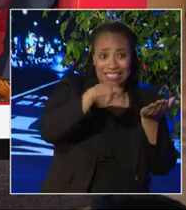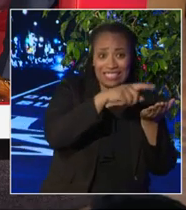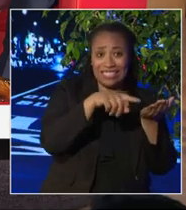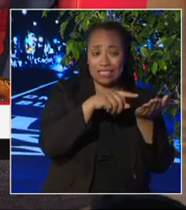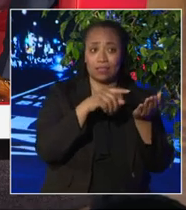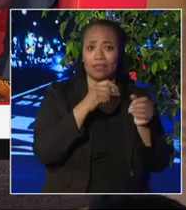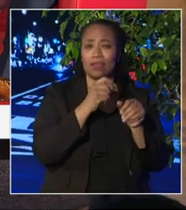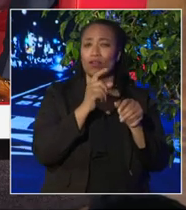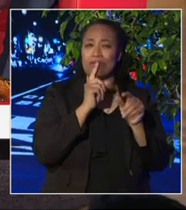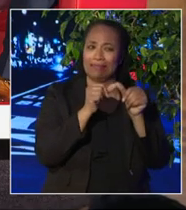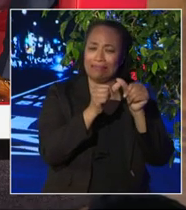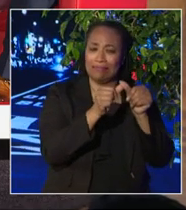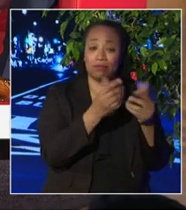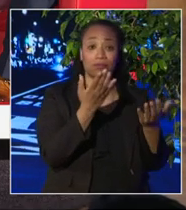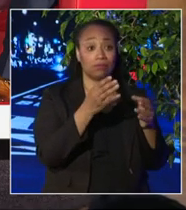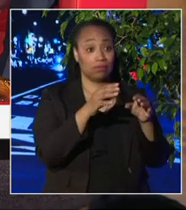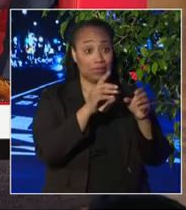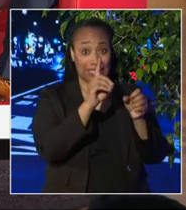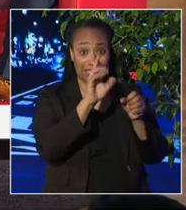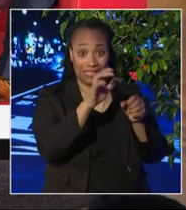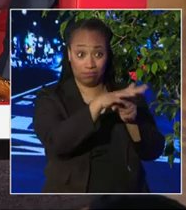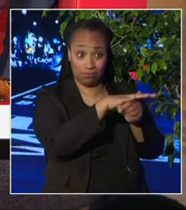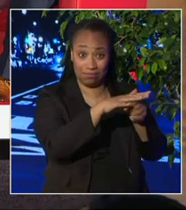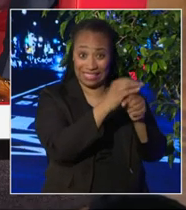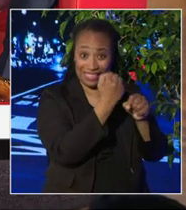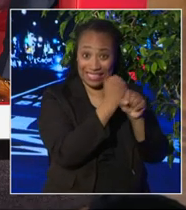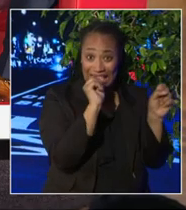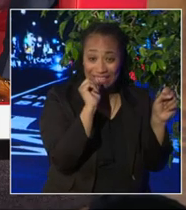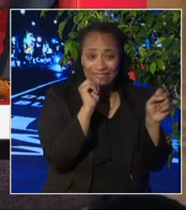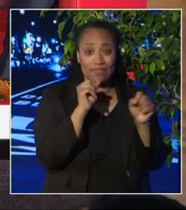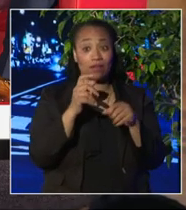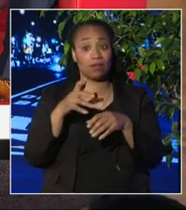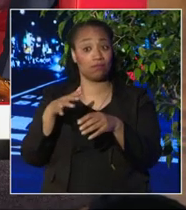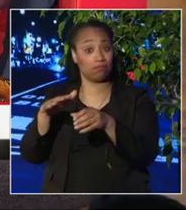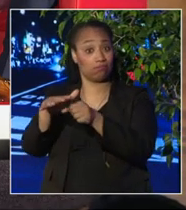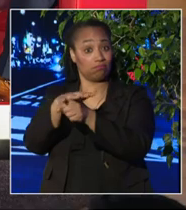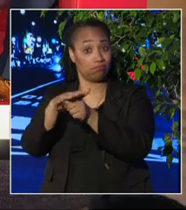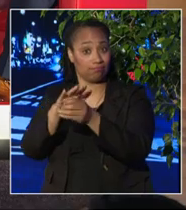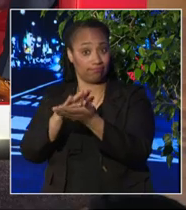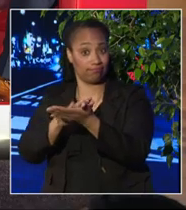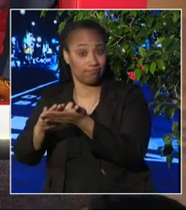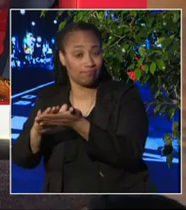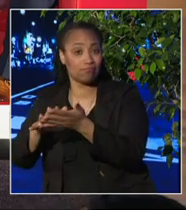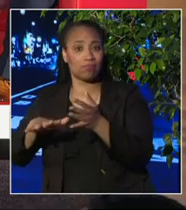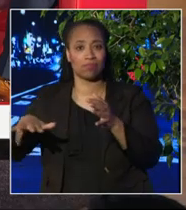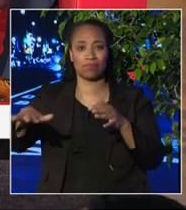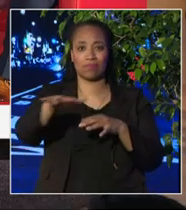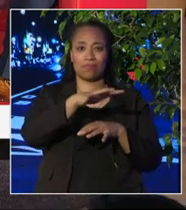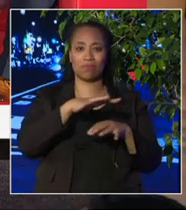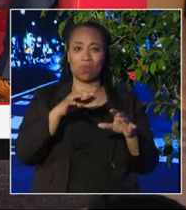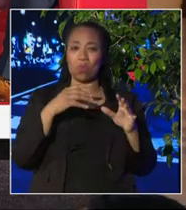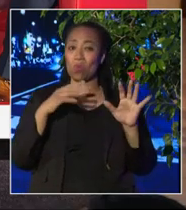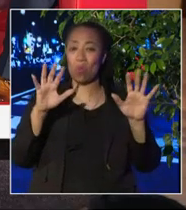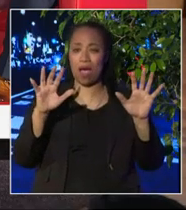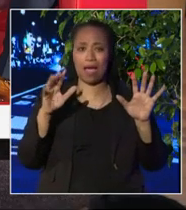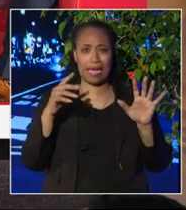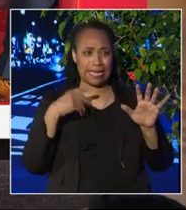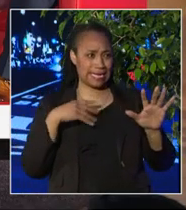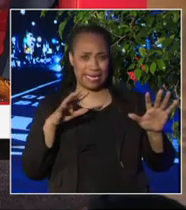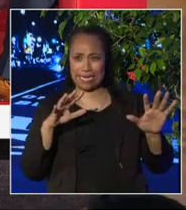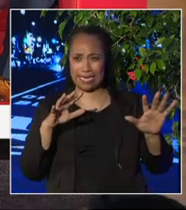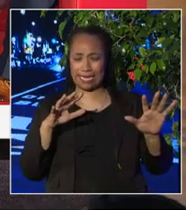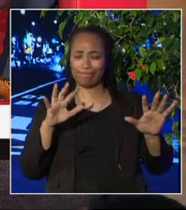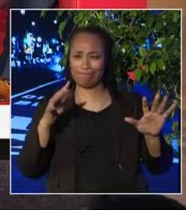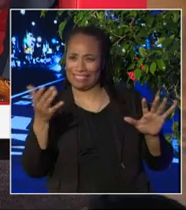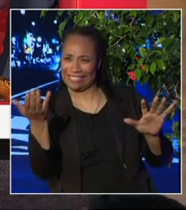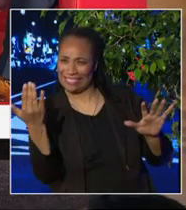know that we will continue to work on rectifying that in the Congress, but we will